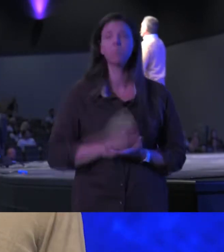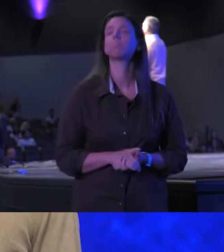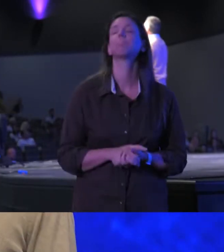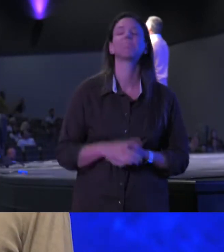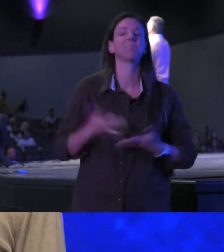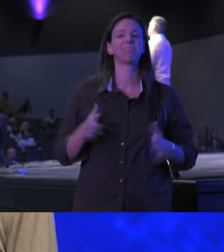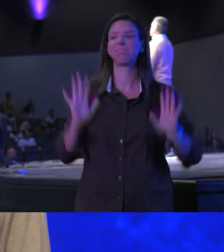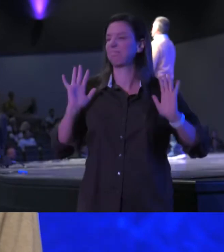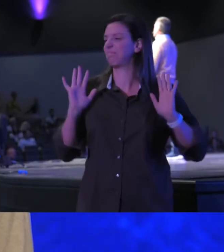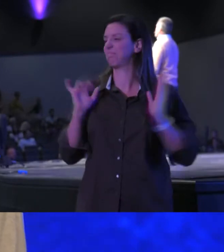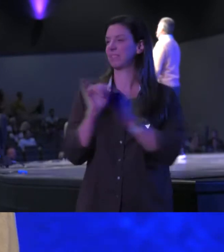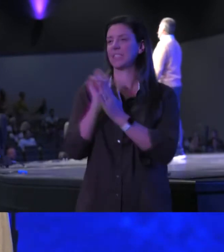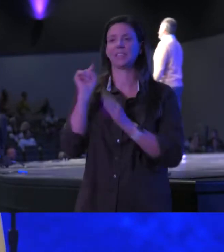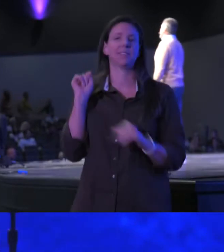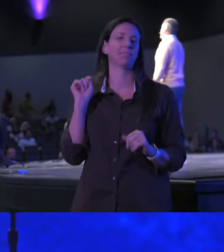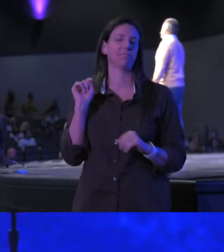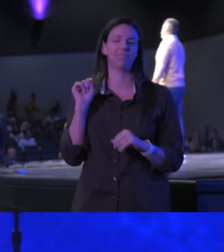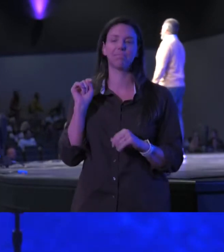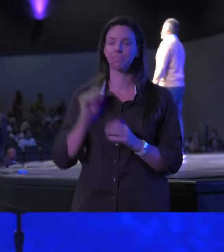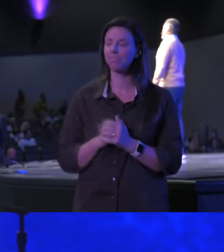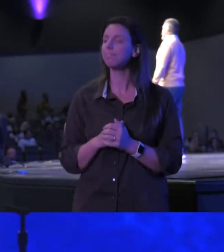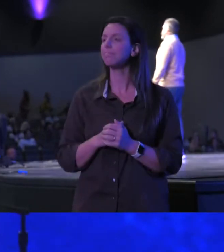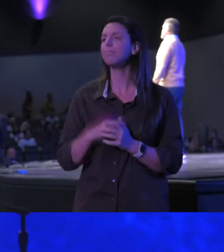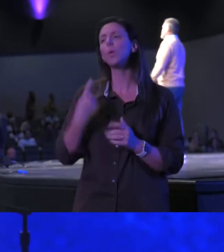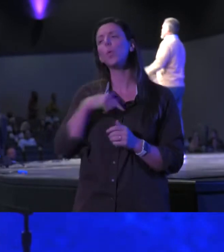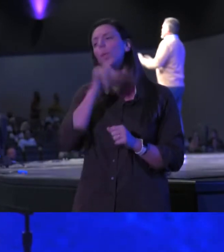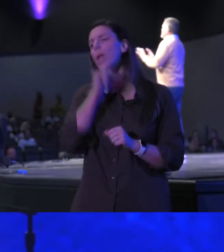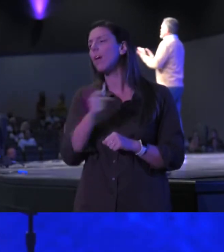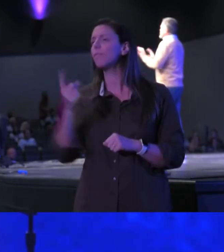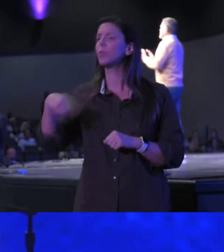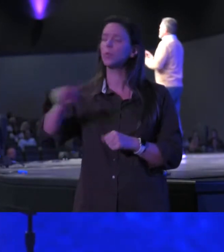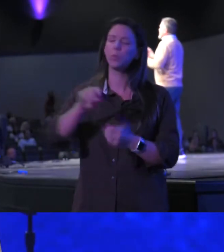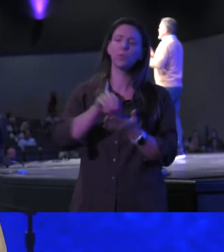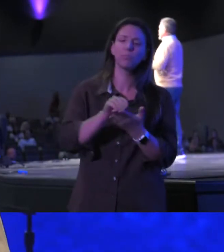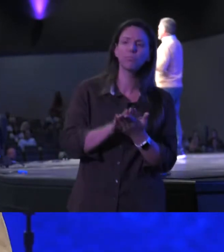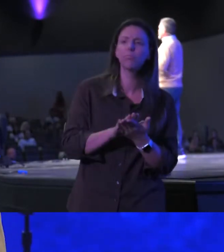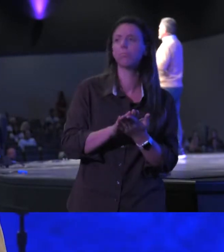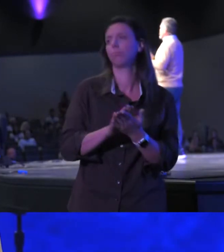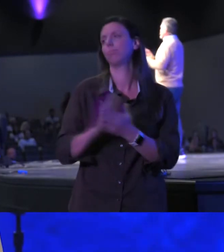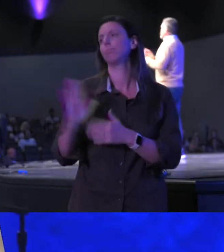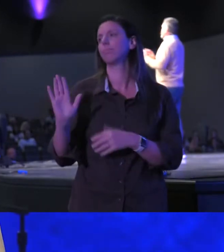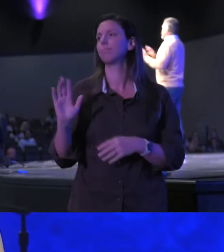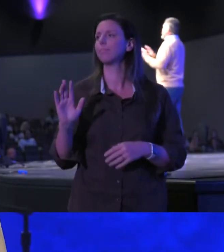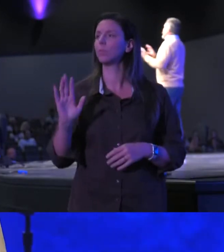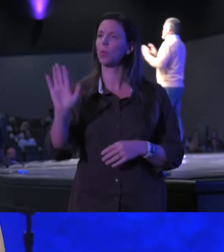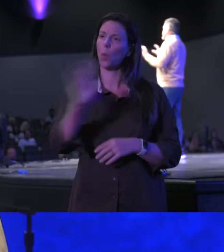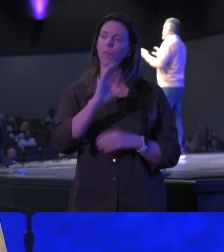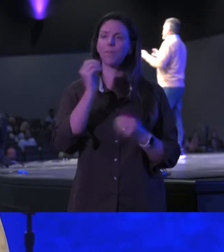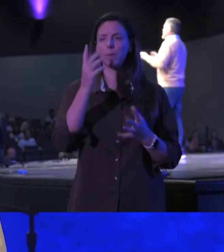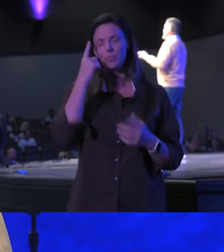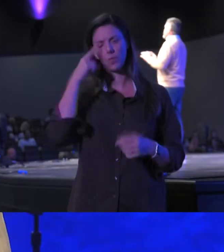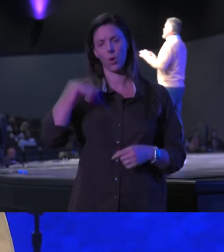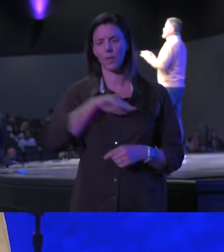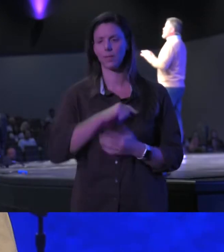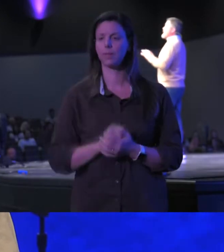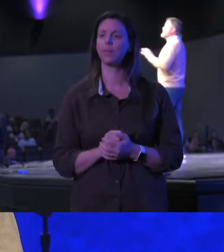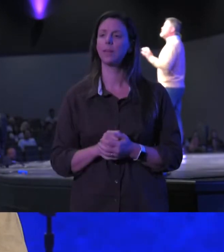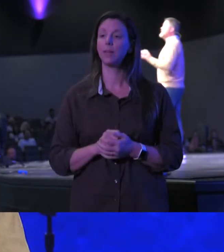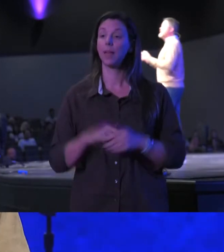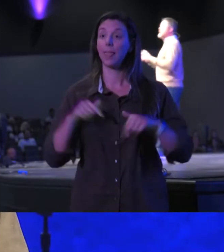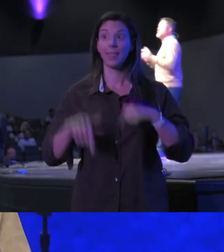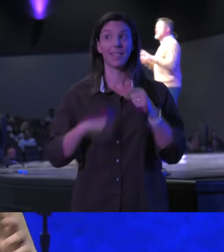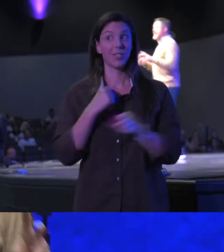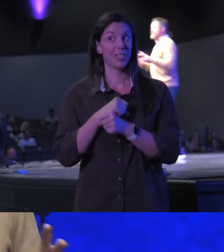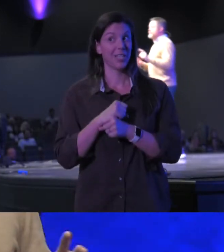So we would love for you to supply that for us. This year, like every other thing I say, has been